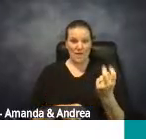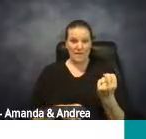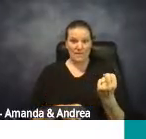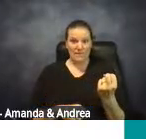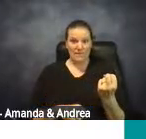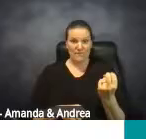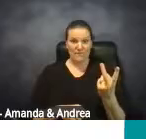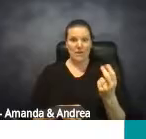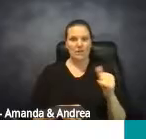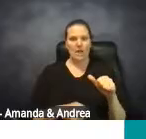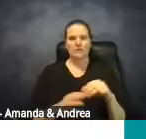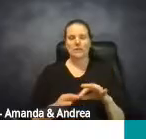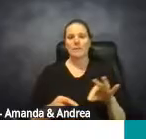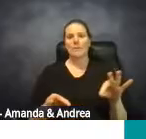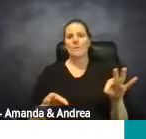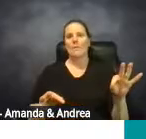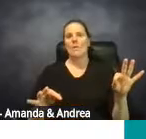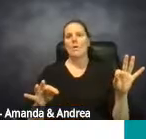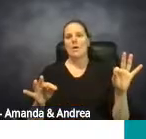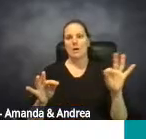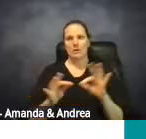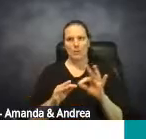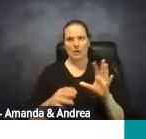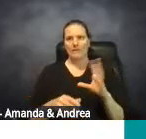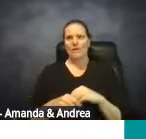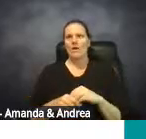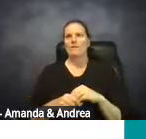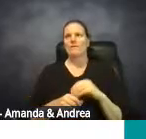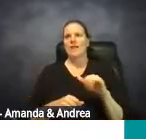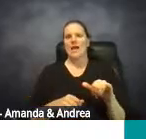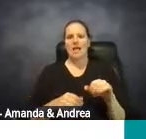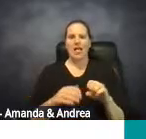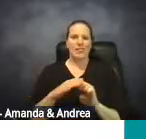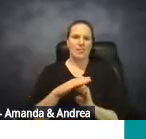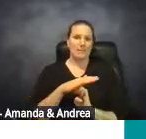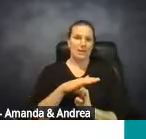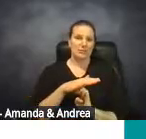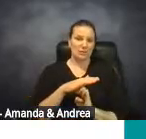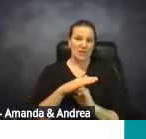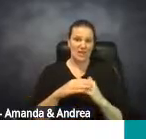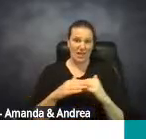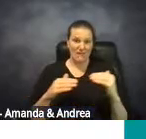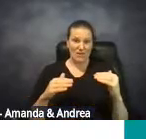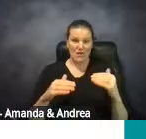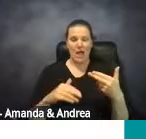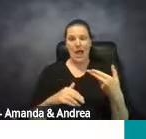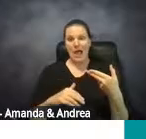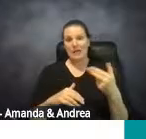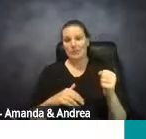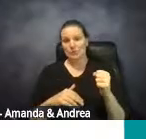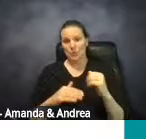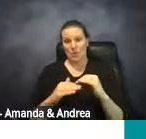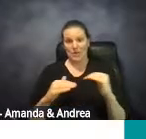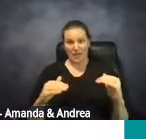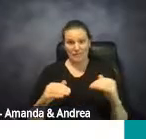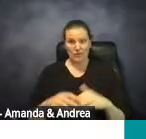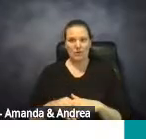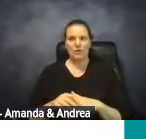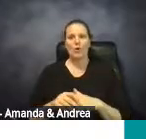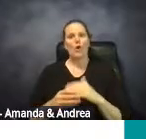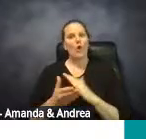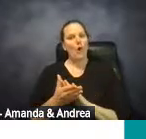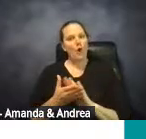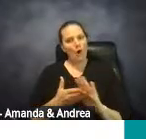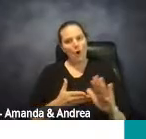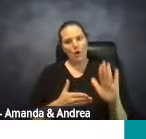incredibly important that we're engaging both at elementary level, high school level, college